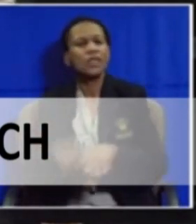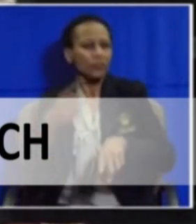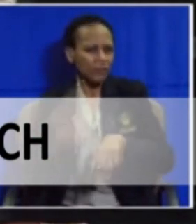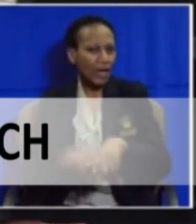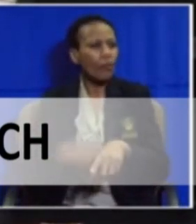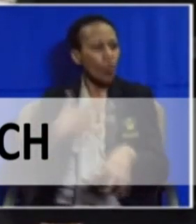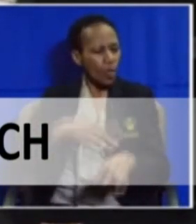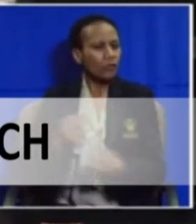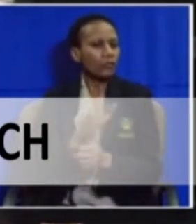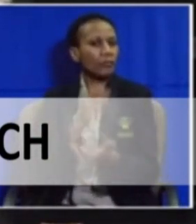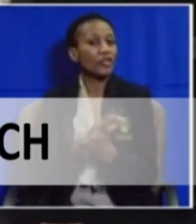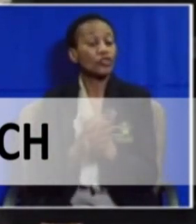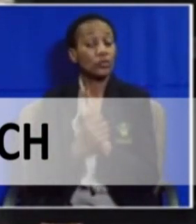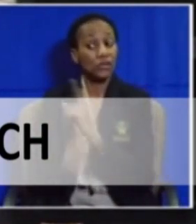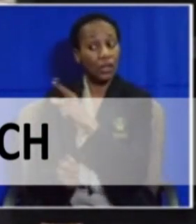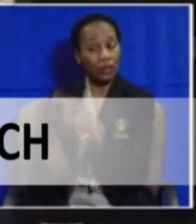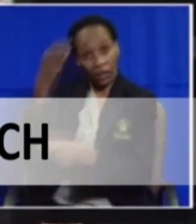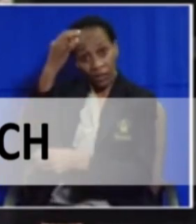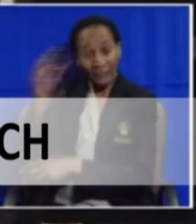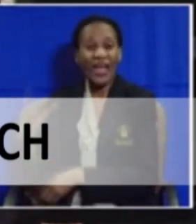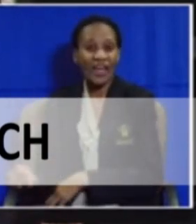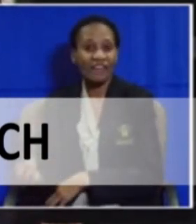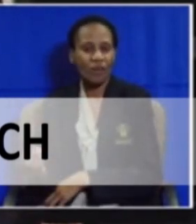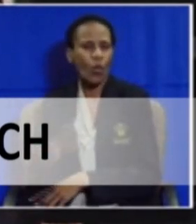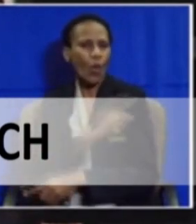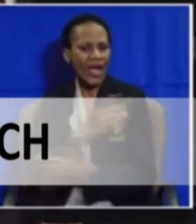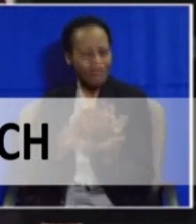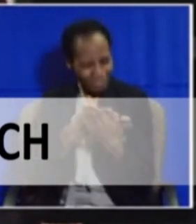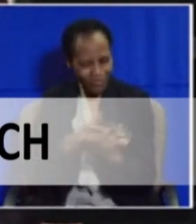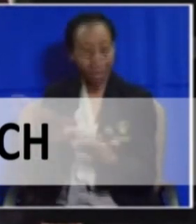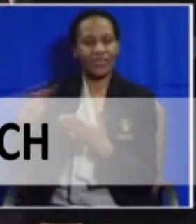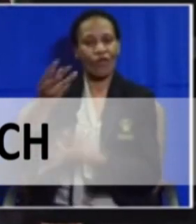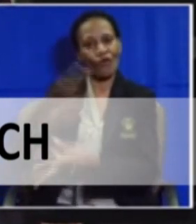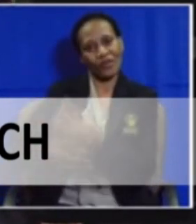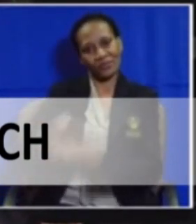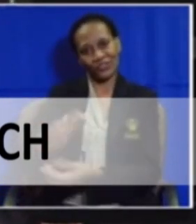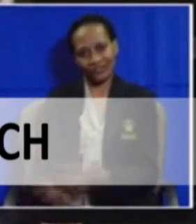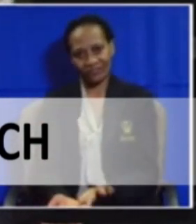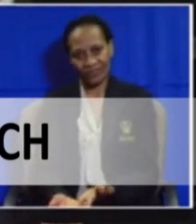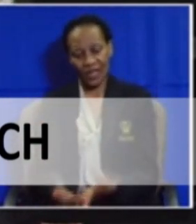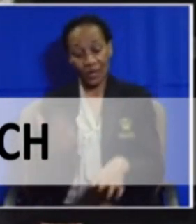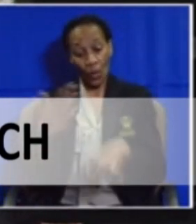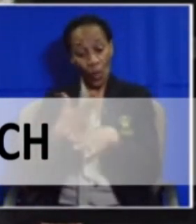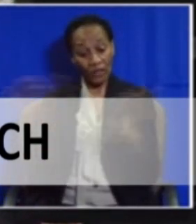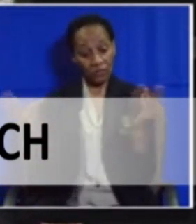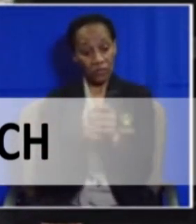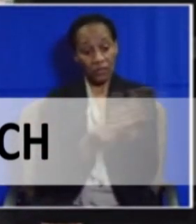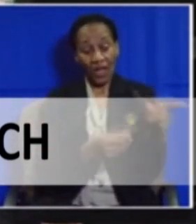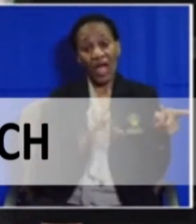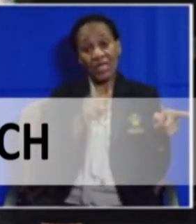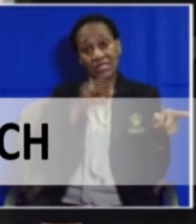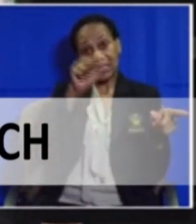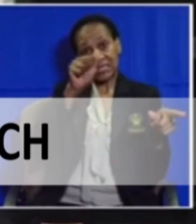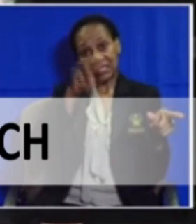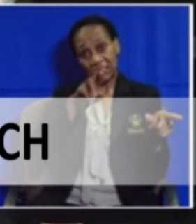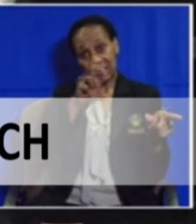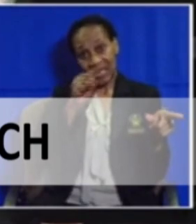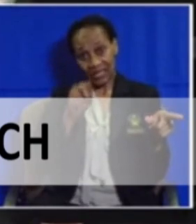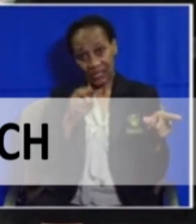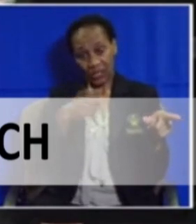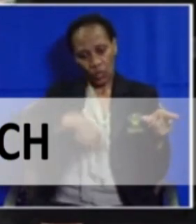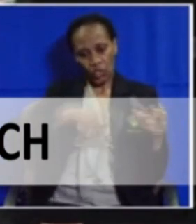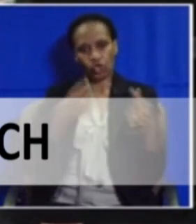and reduce the scope of procurement corruption. Working with SARS, the